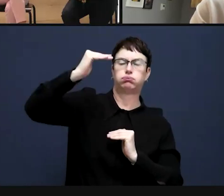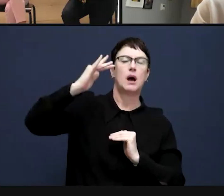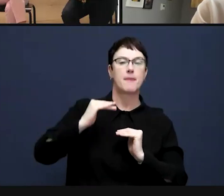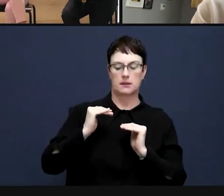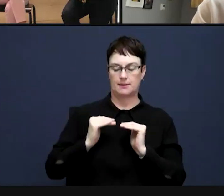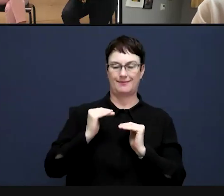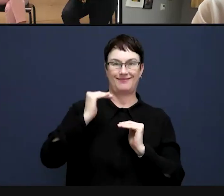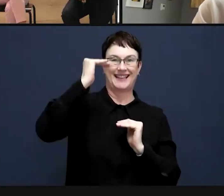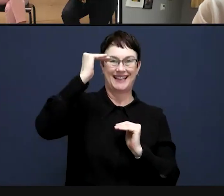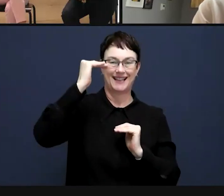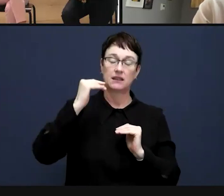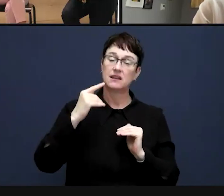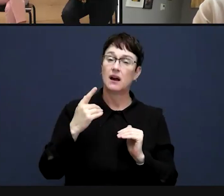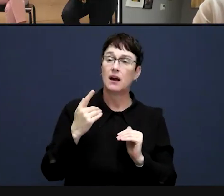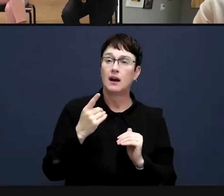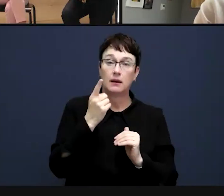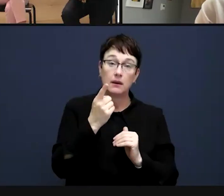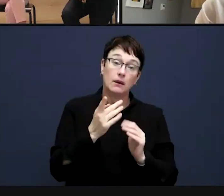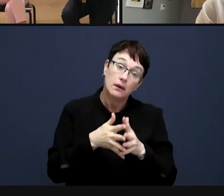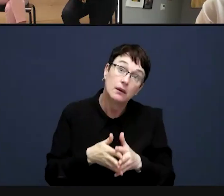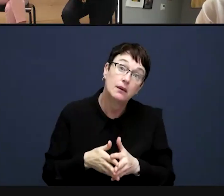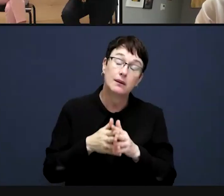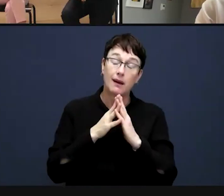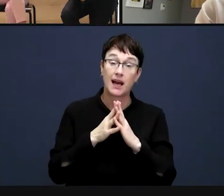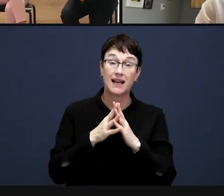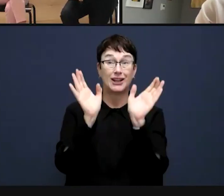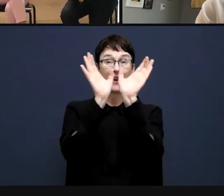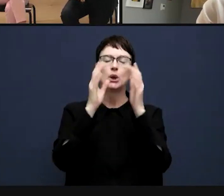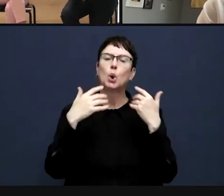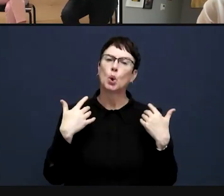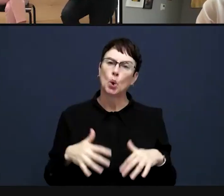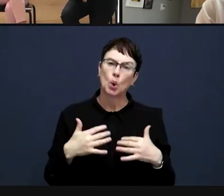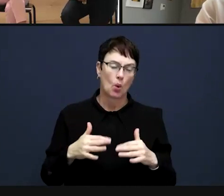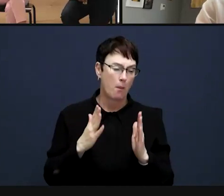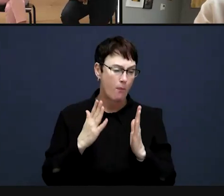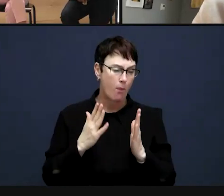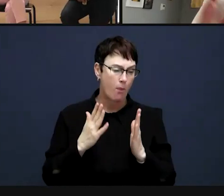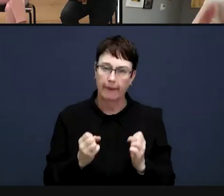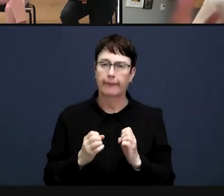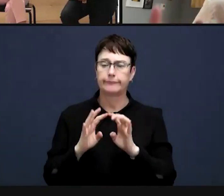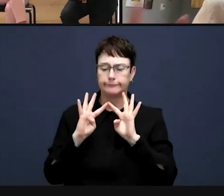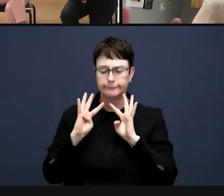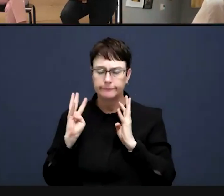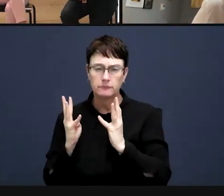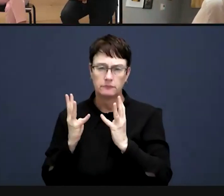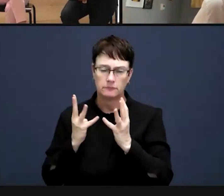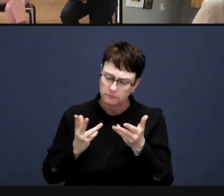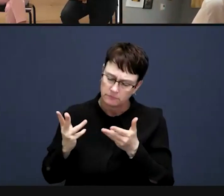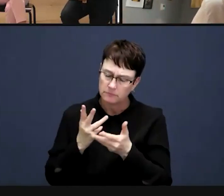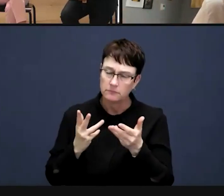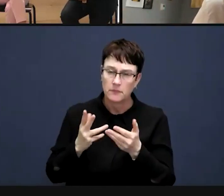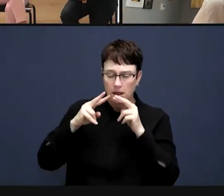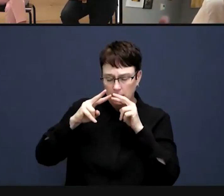certification takes a lot of works, because we need a certified committee, we need volunteers to revise the knowledge, and it really takes